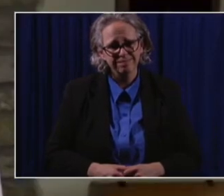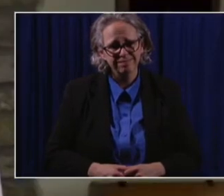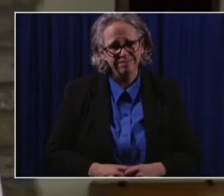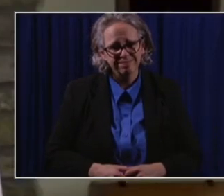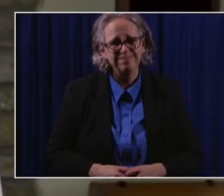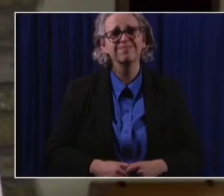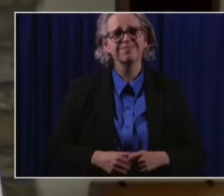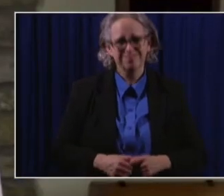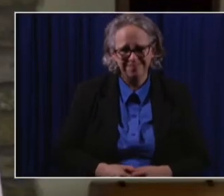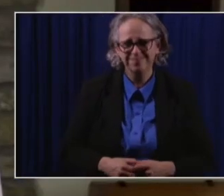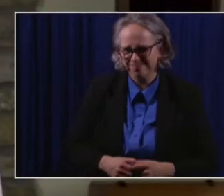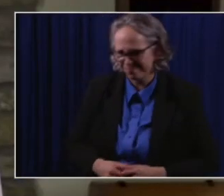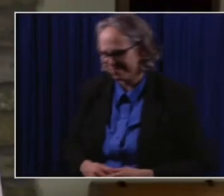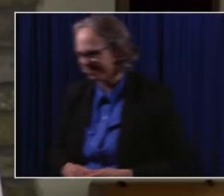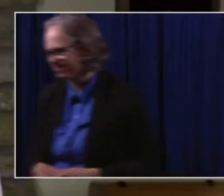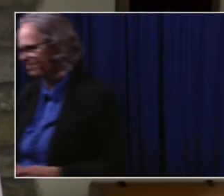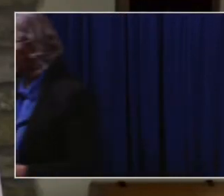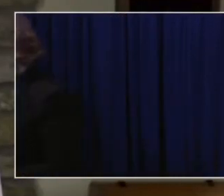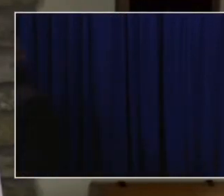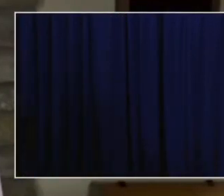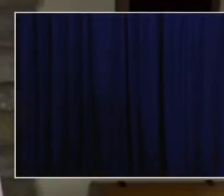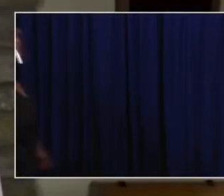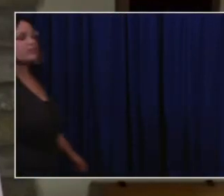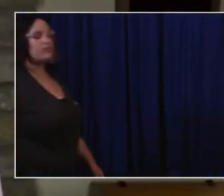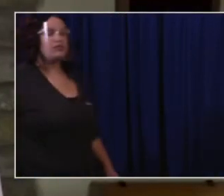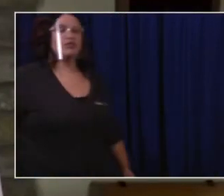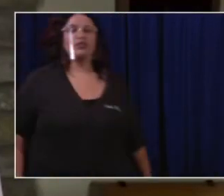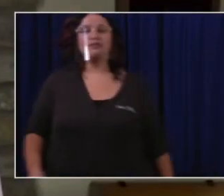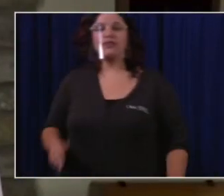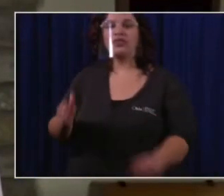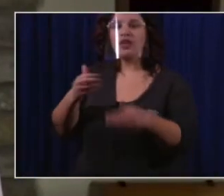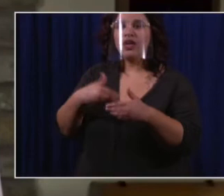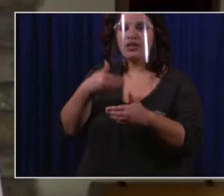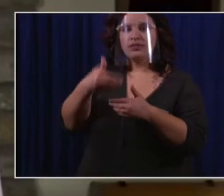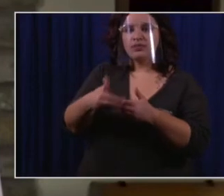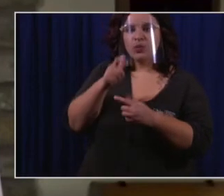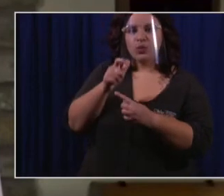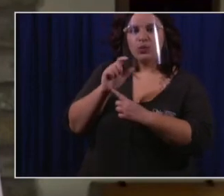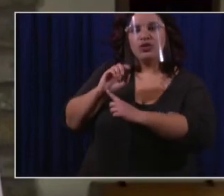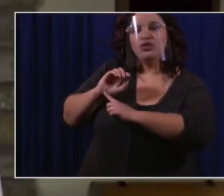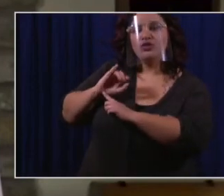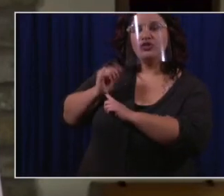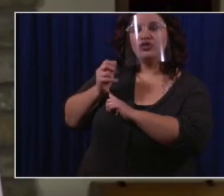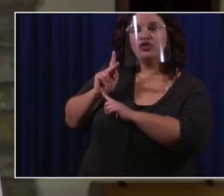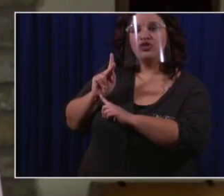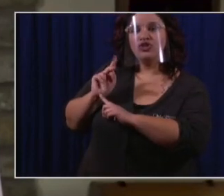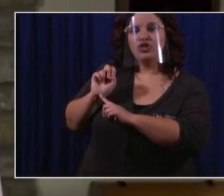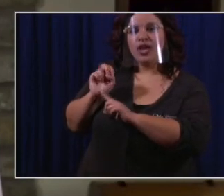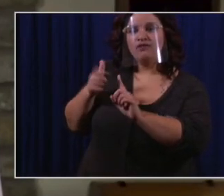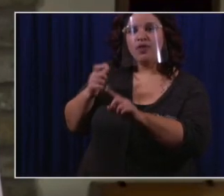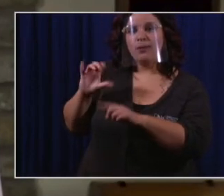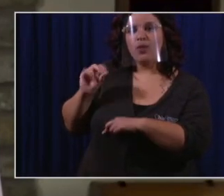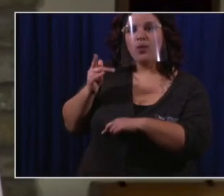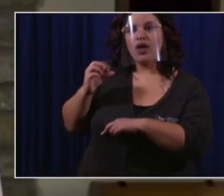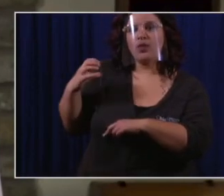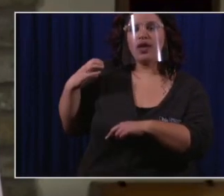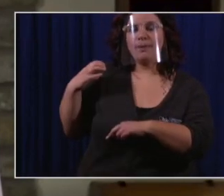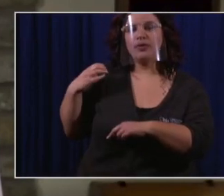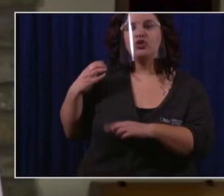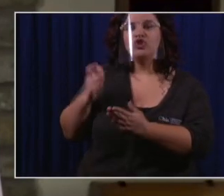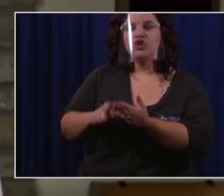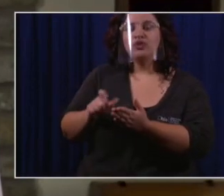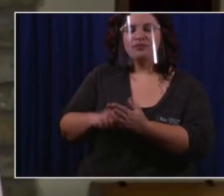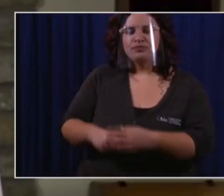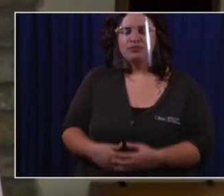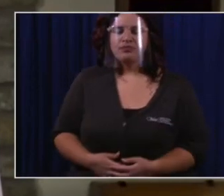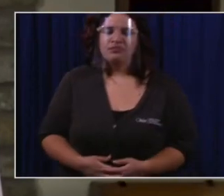Next question is from Jake Zuckerman at the Ohio Capitol Journal. Hi, Governor. Caseloads,